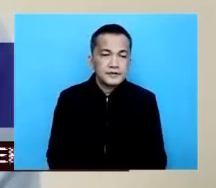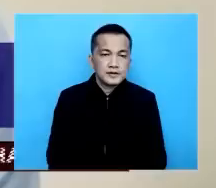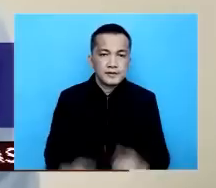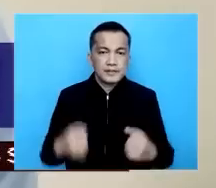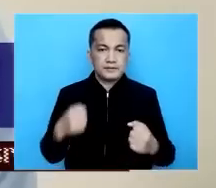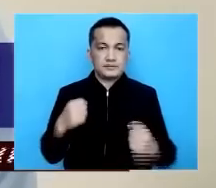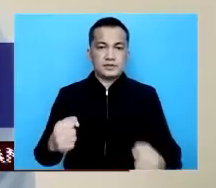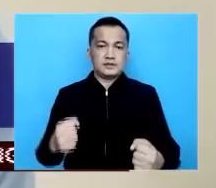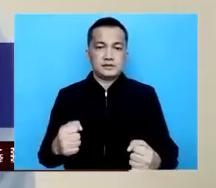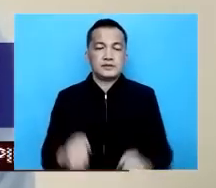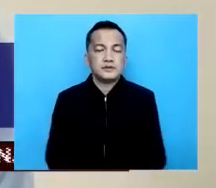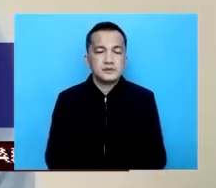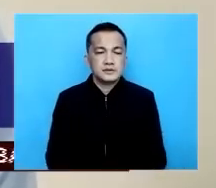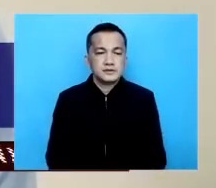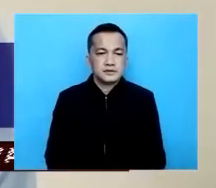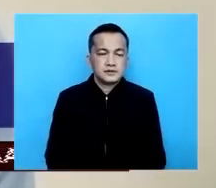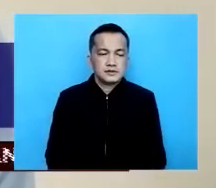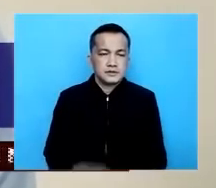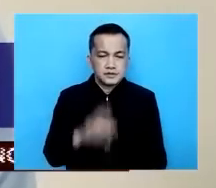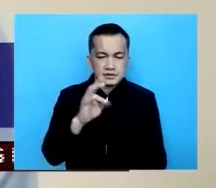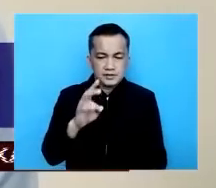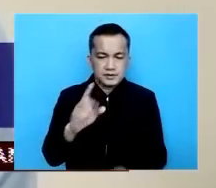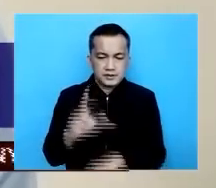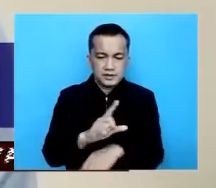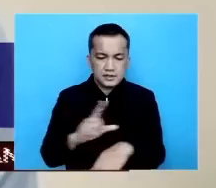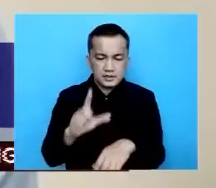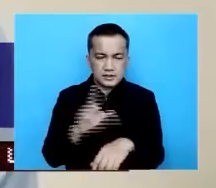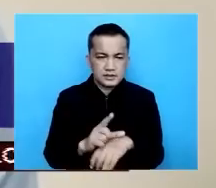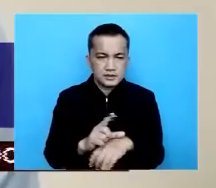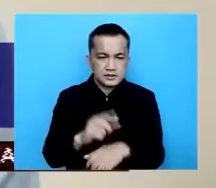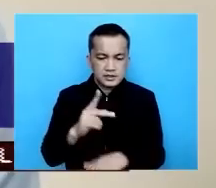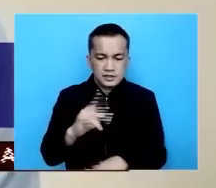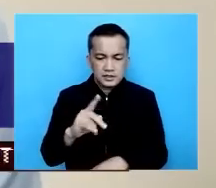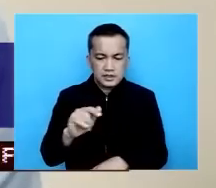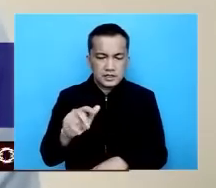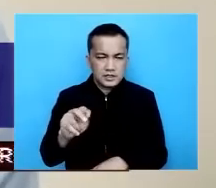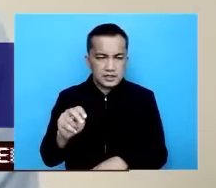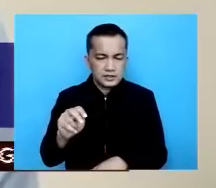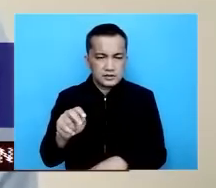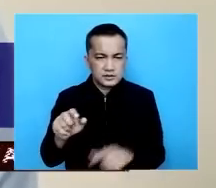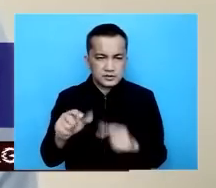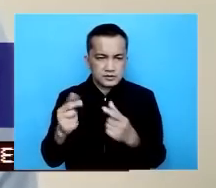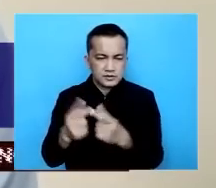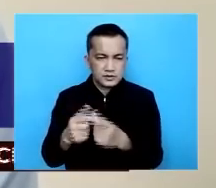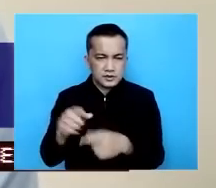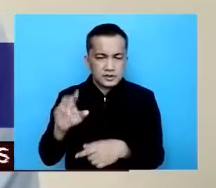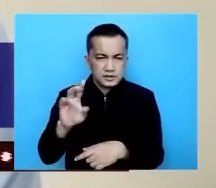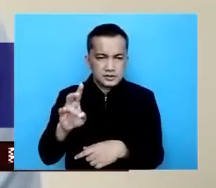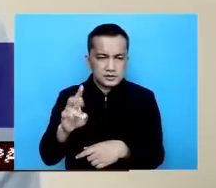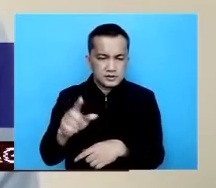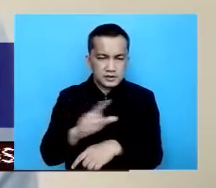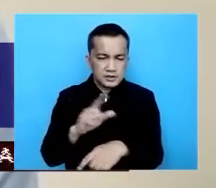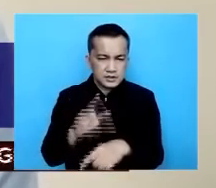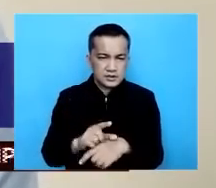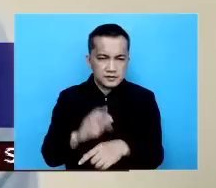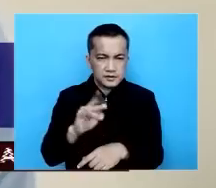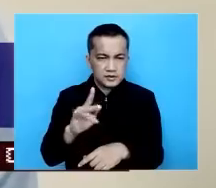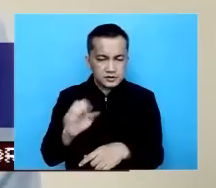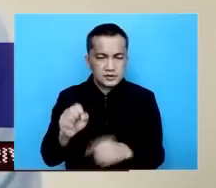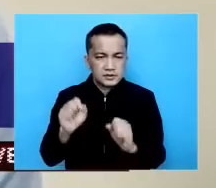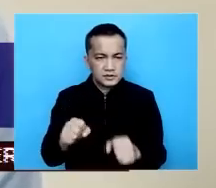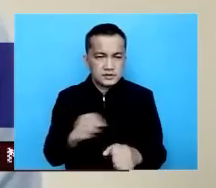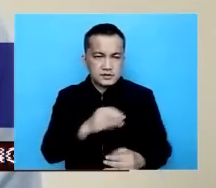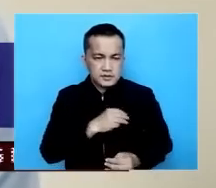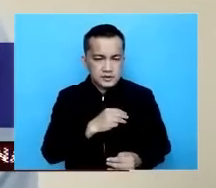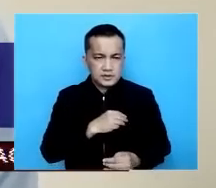fortifying 7 land features within the Kalayaan Island group, and these 7 land features have military capabilities to